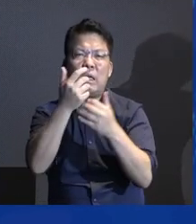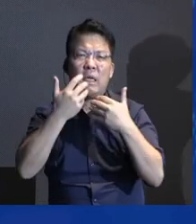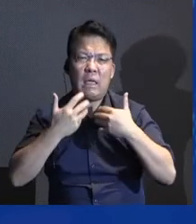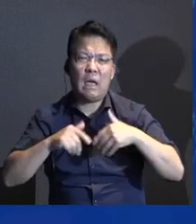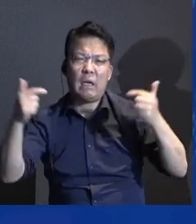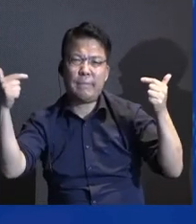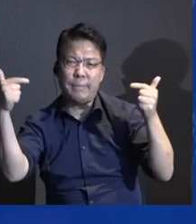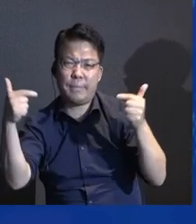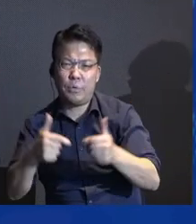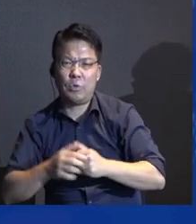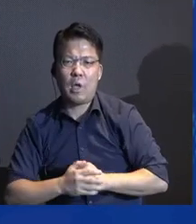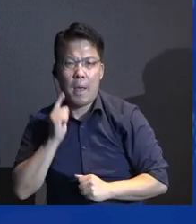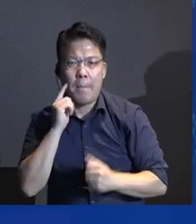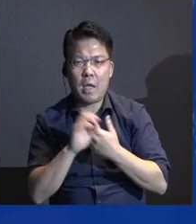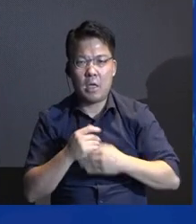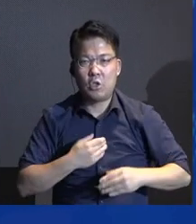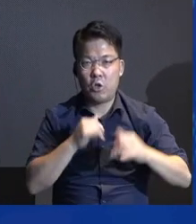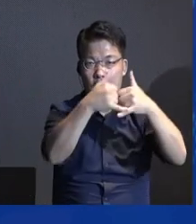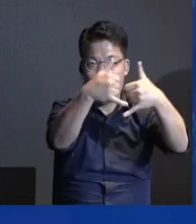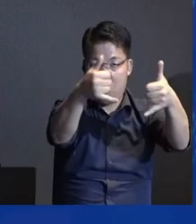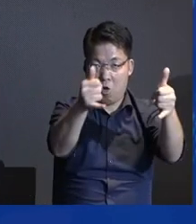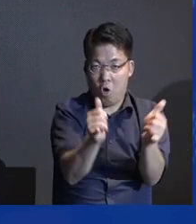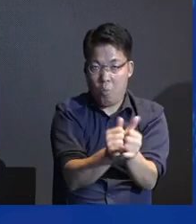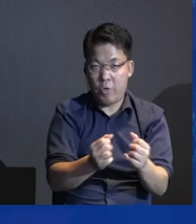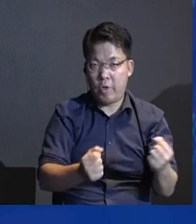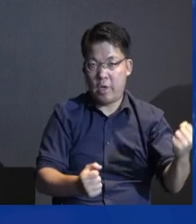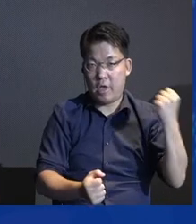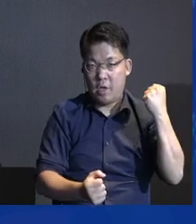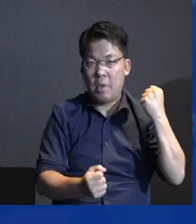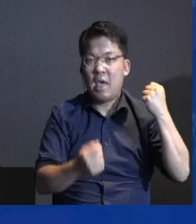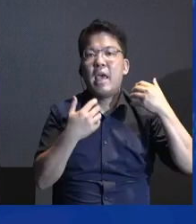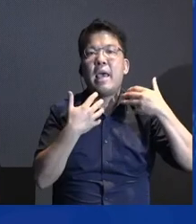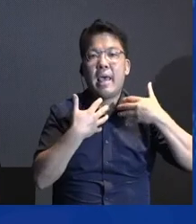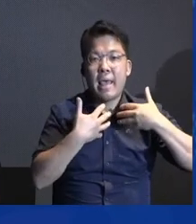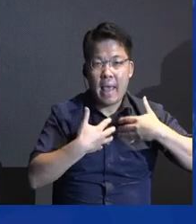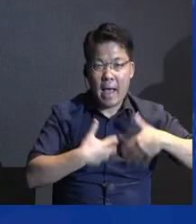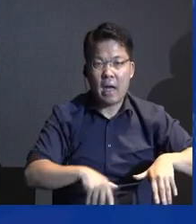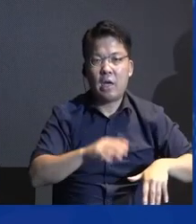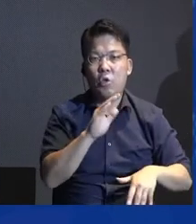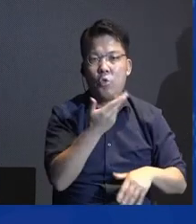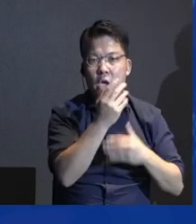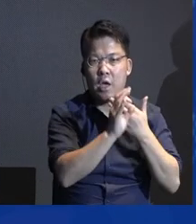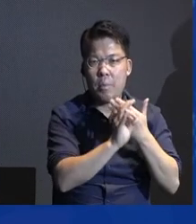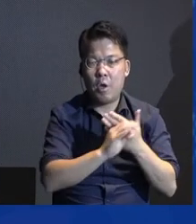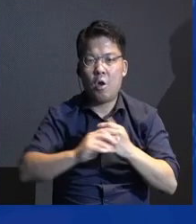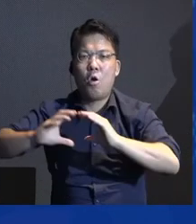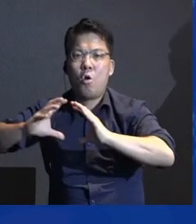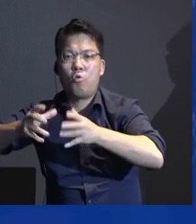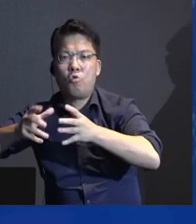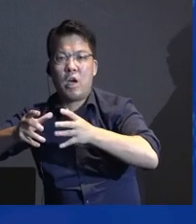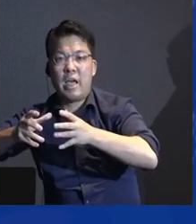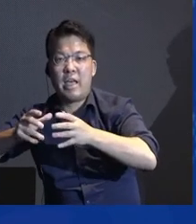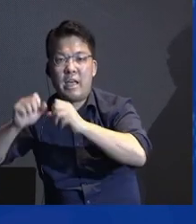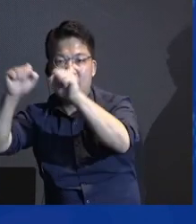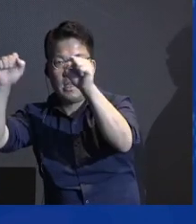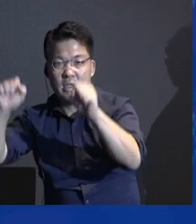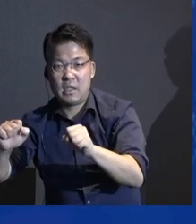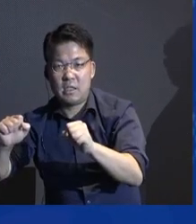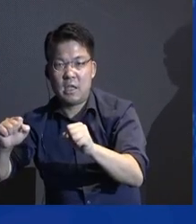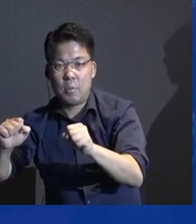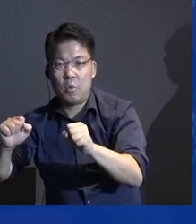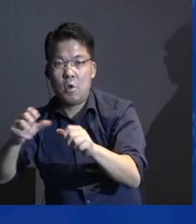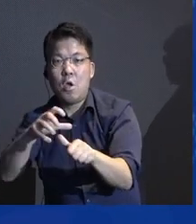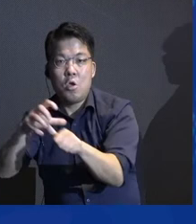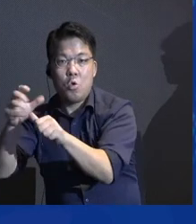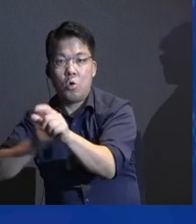system will increase and the burden on the government will increase. Last slide.